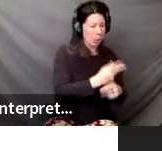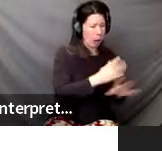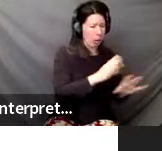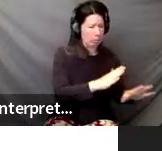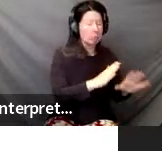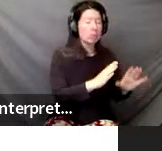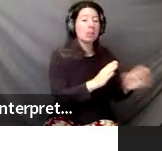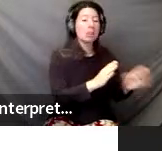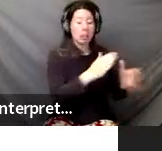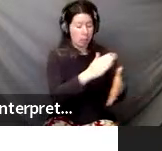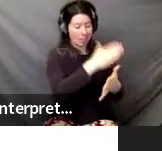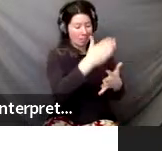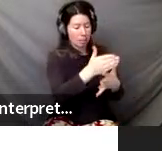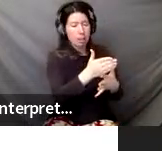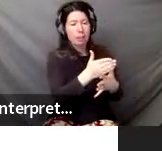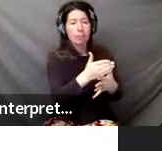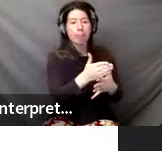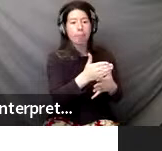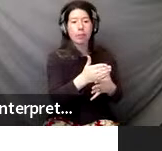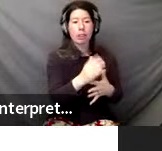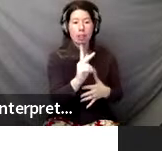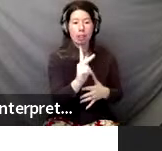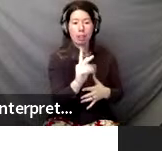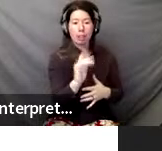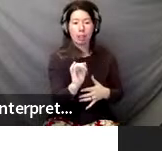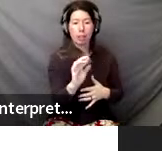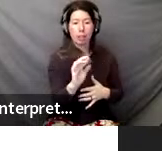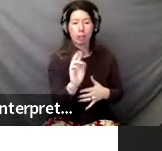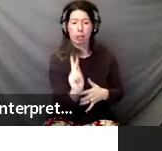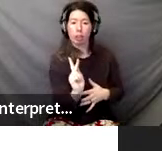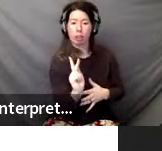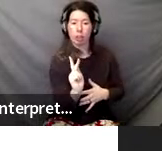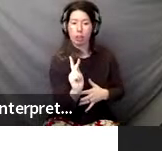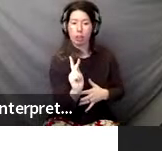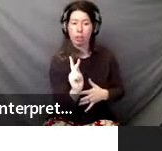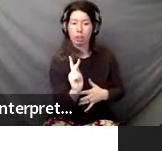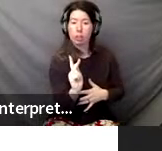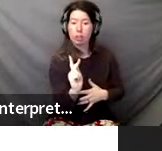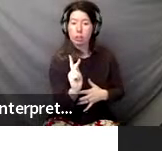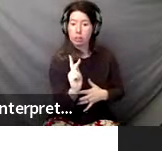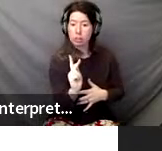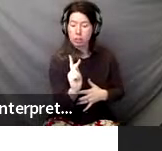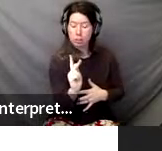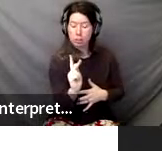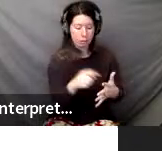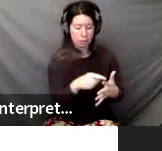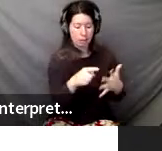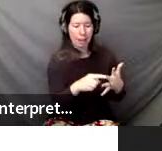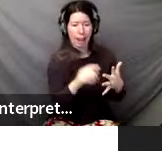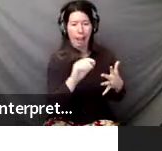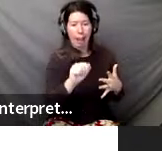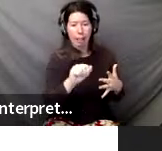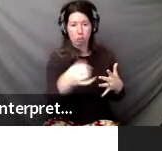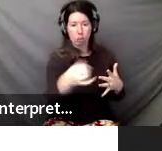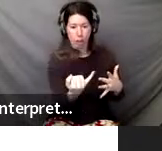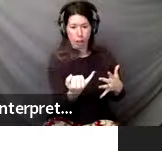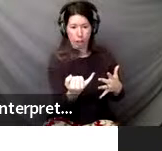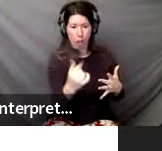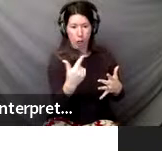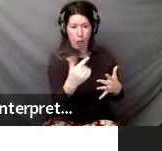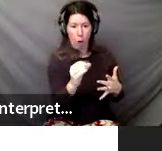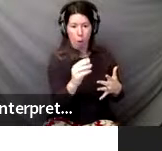All right, so the next person on the list is Kirk. And then following Kirk is AJ